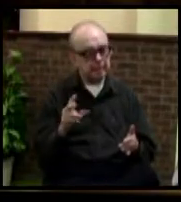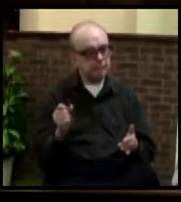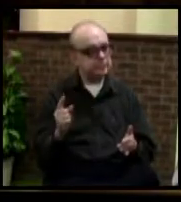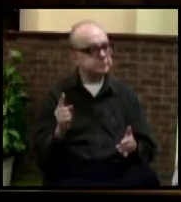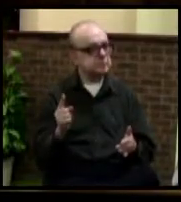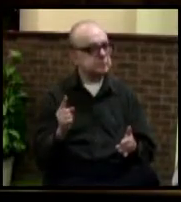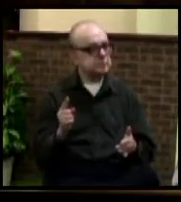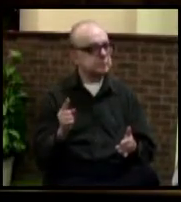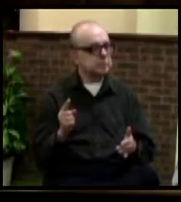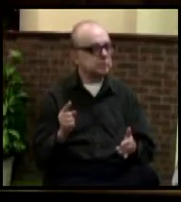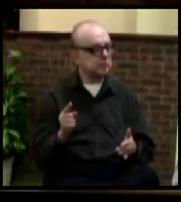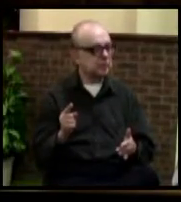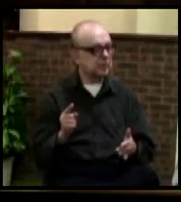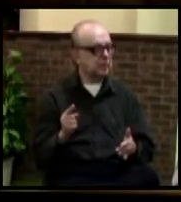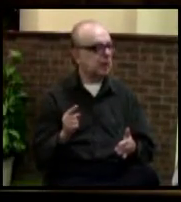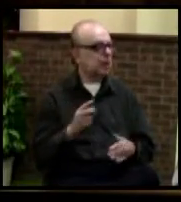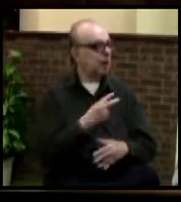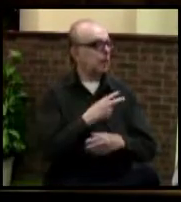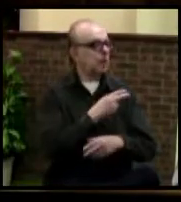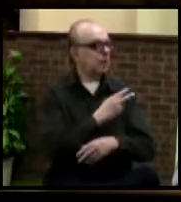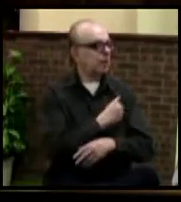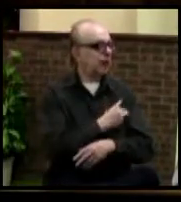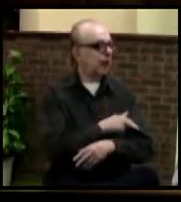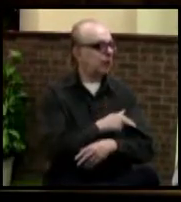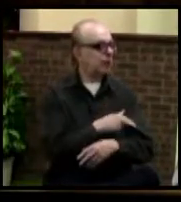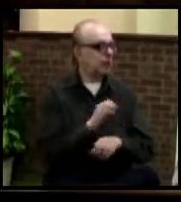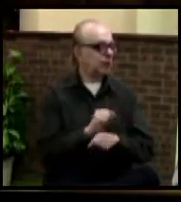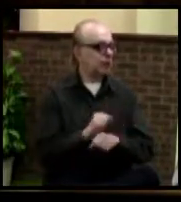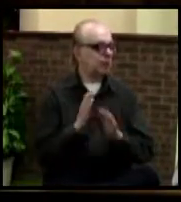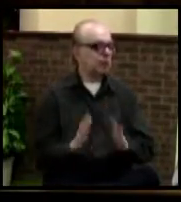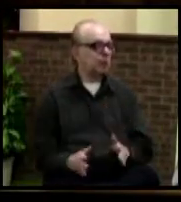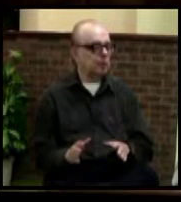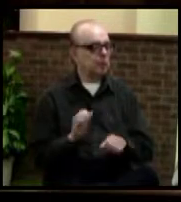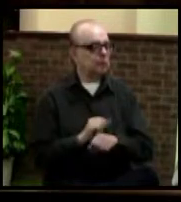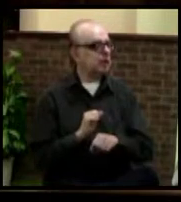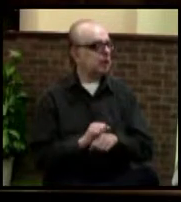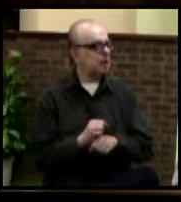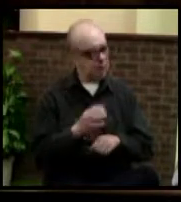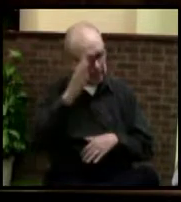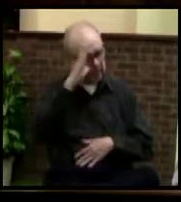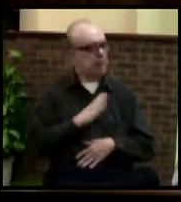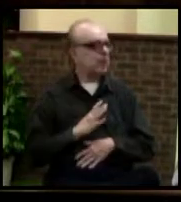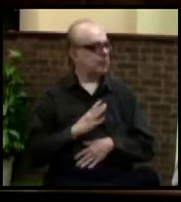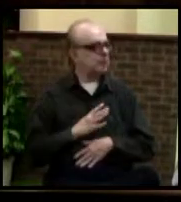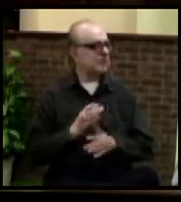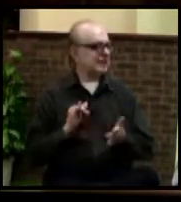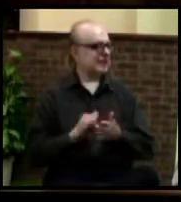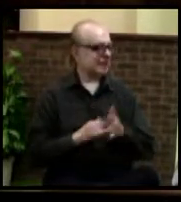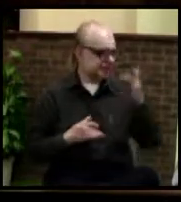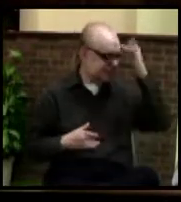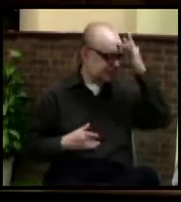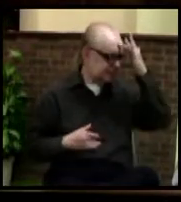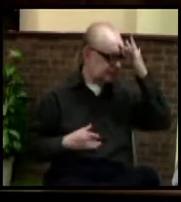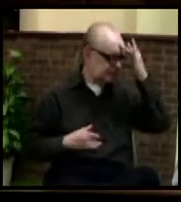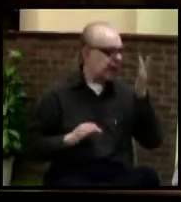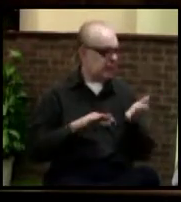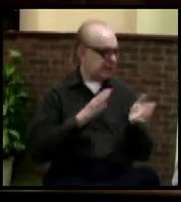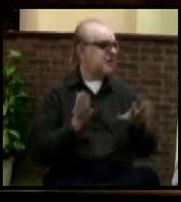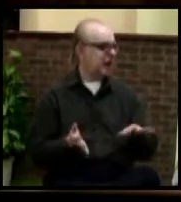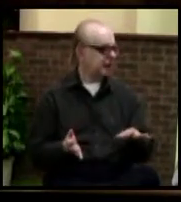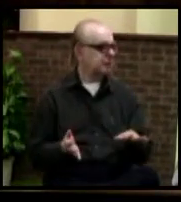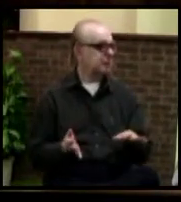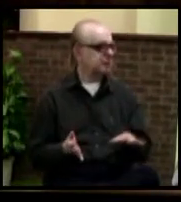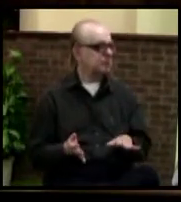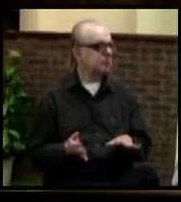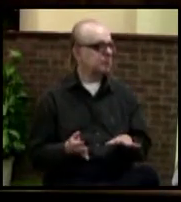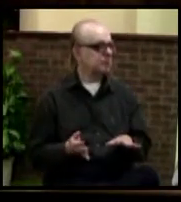news this morning, but one of the health workers that actually working on the gentleman that came from Liberia, that